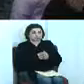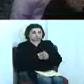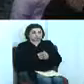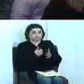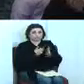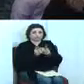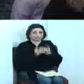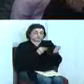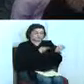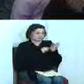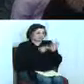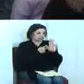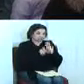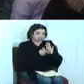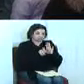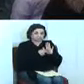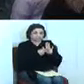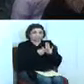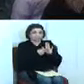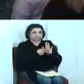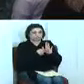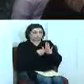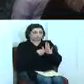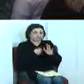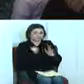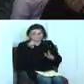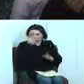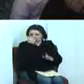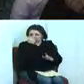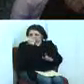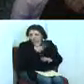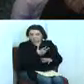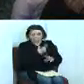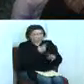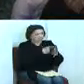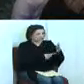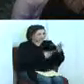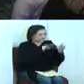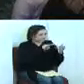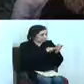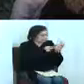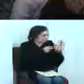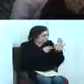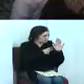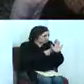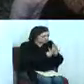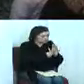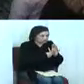I don't care.